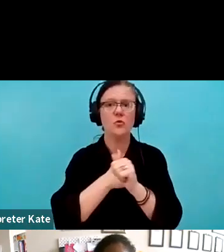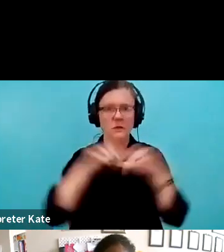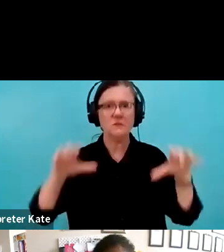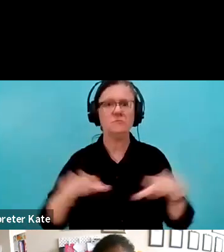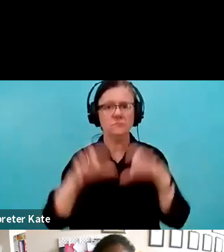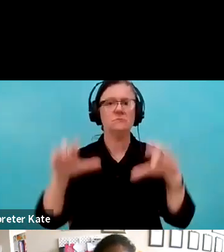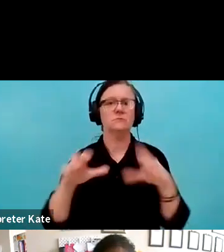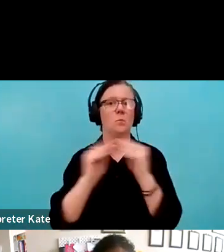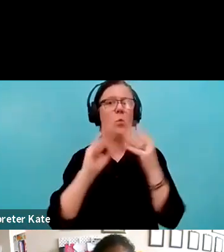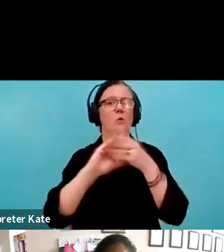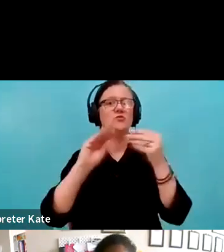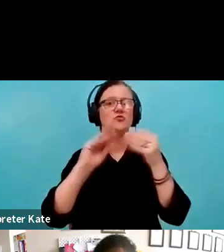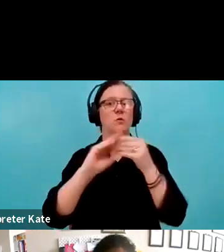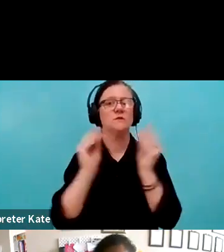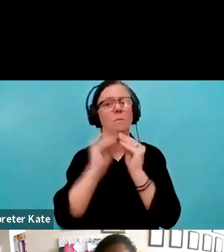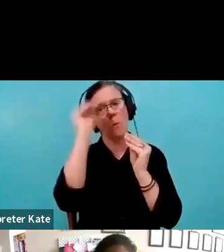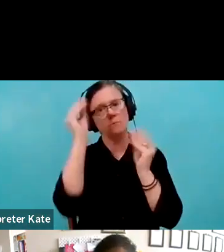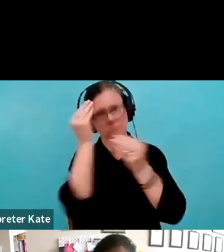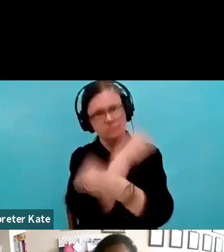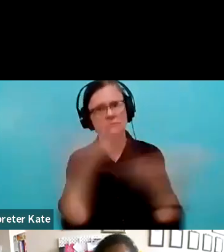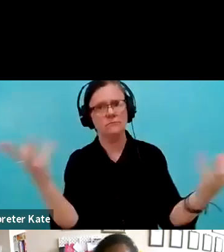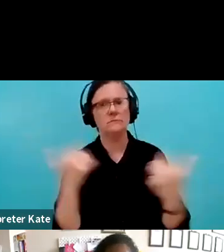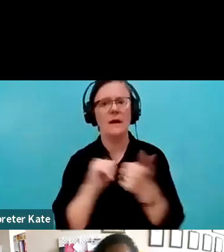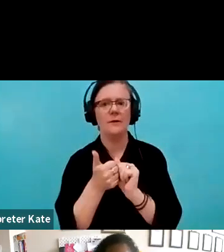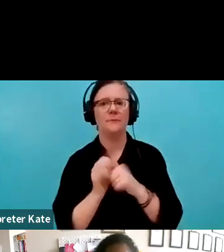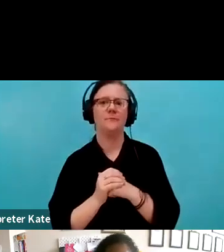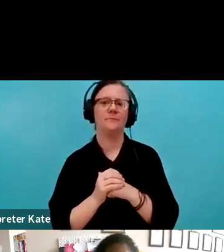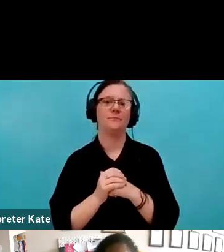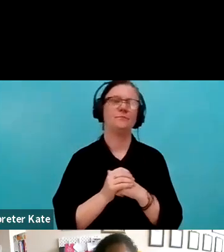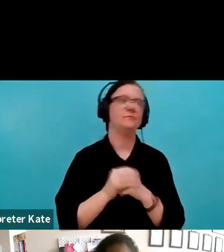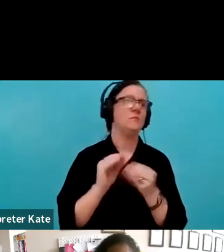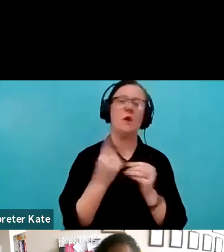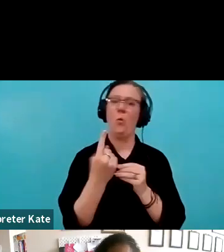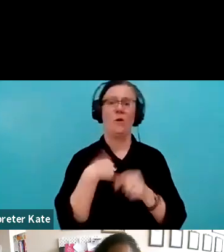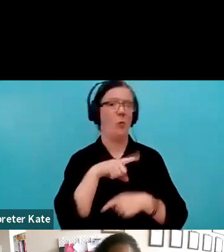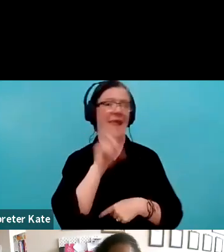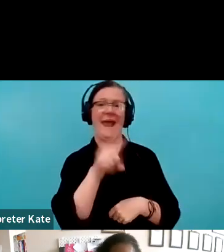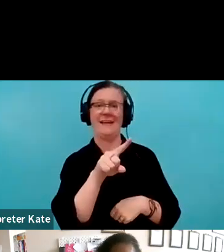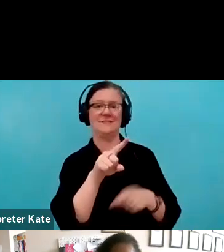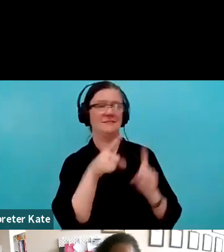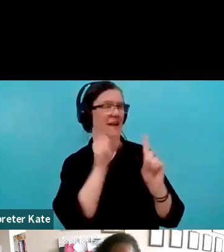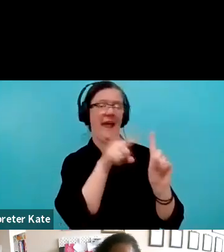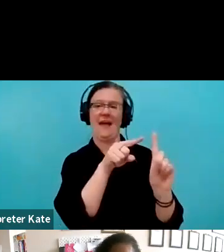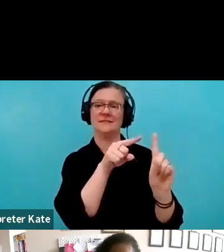more stories and voices heard and told? Number one, I think we ask.